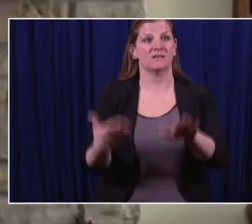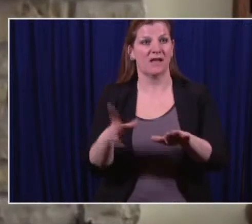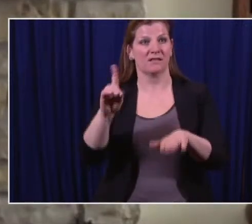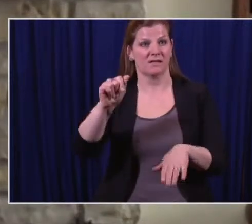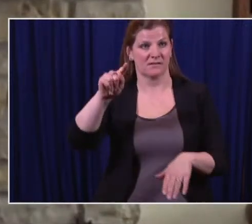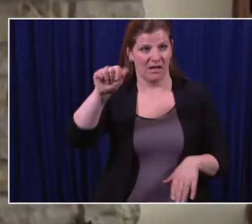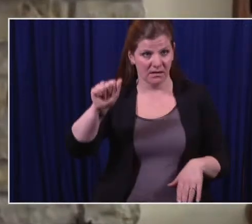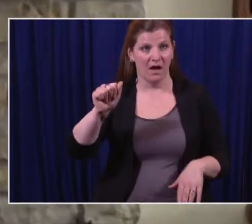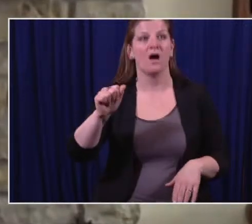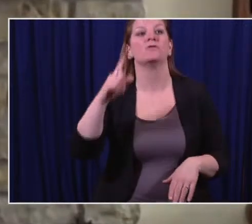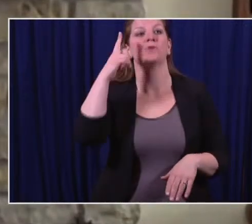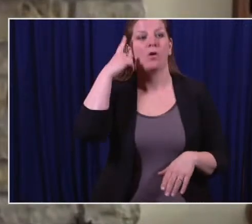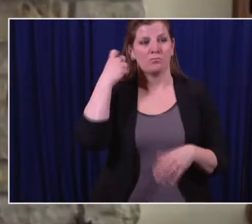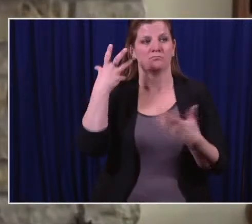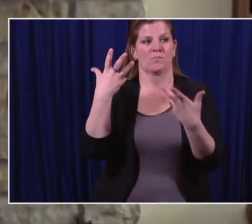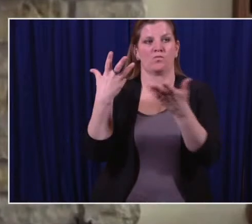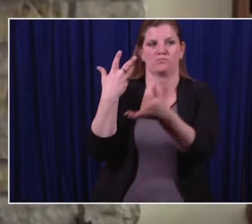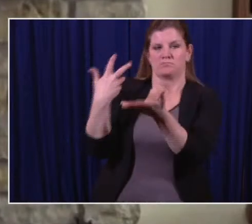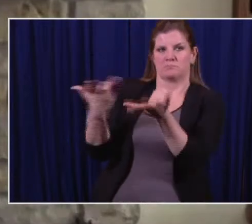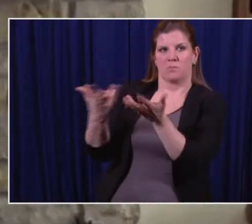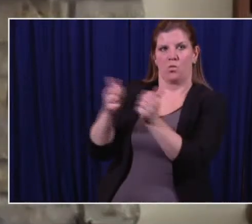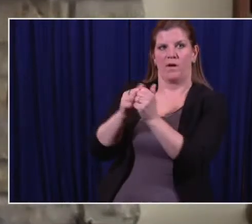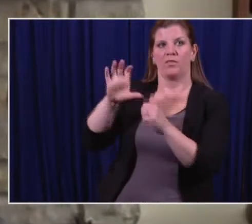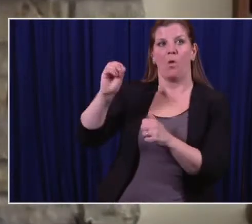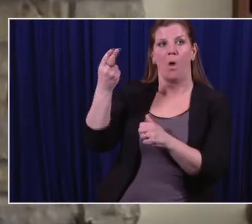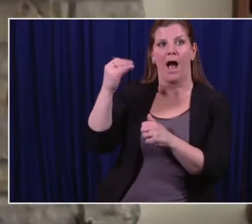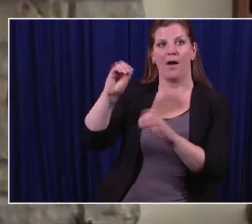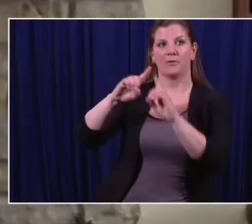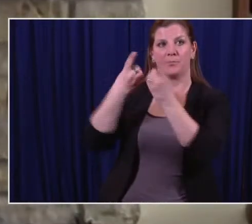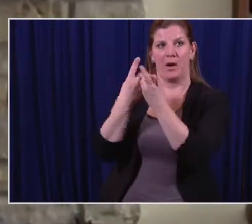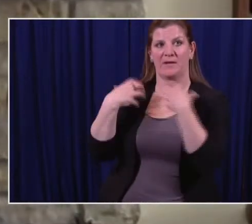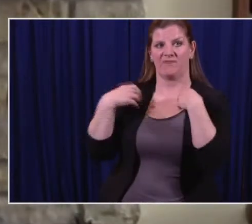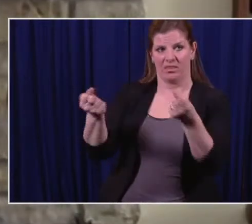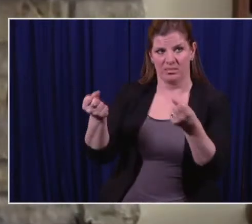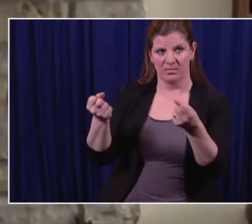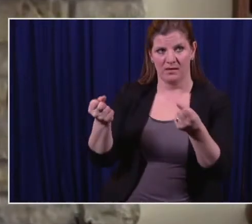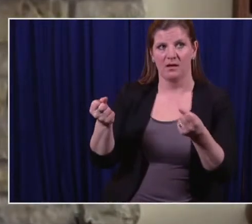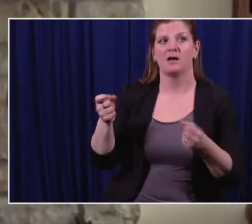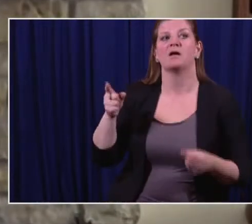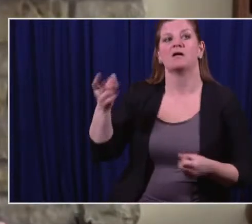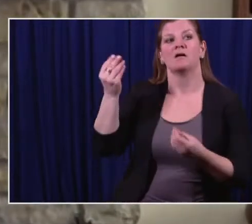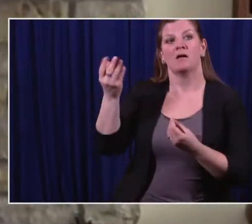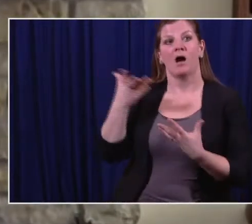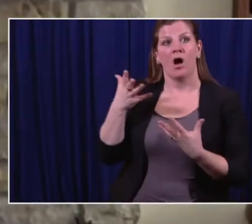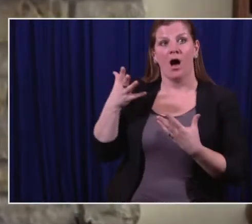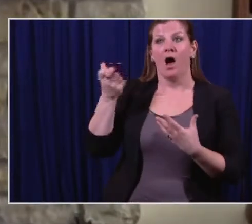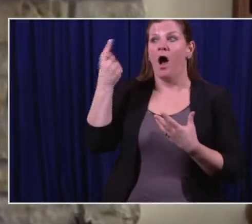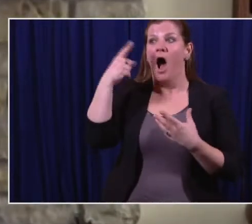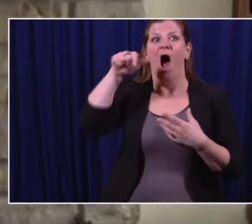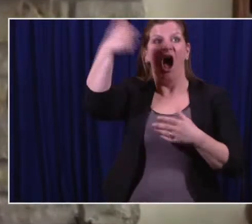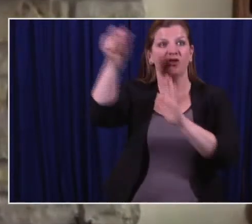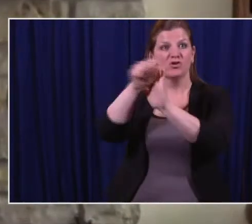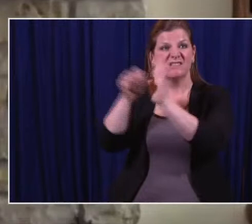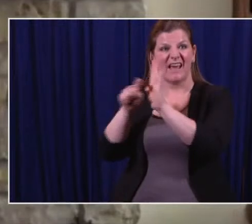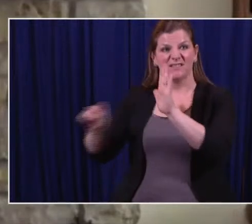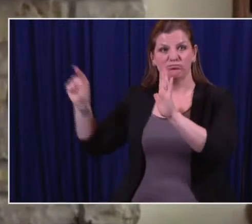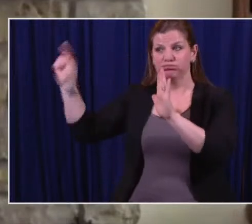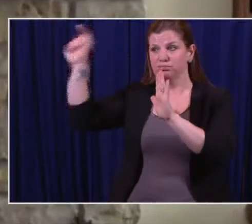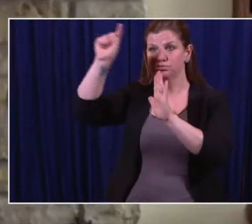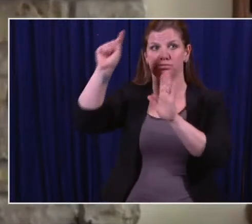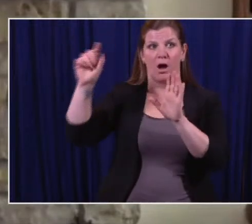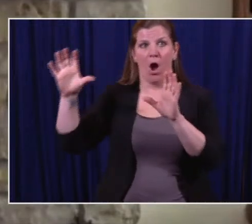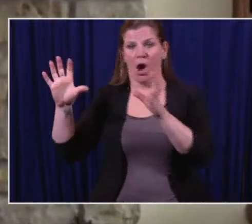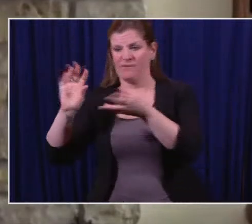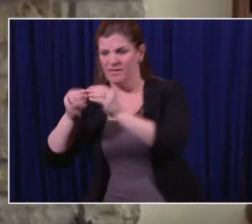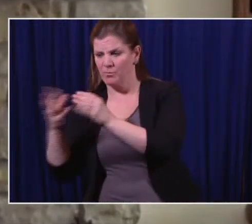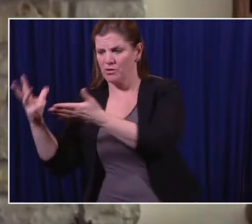Ohio Department of Health. Auditor Faber informed me last year that their office is part of a multi-state effort with other state auditors designed